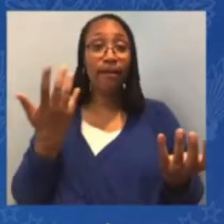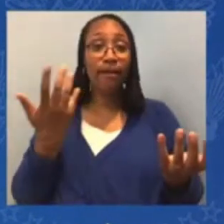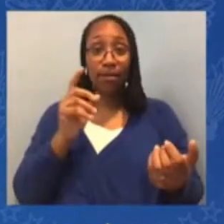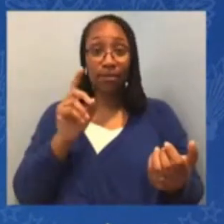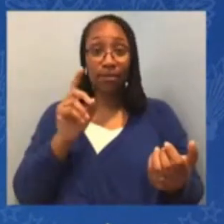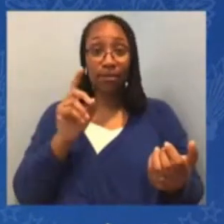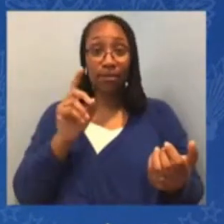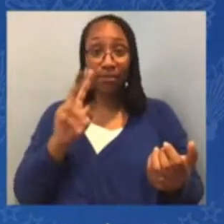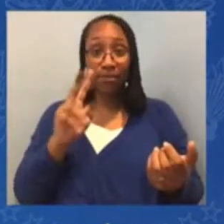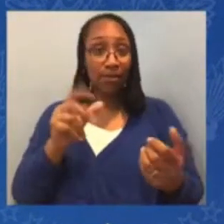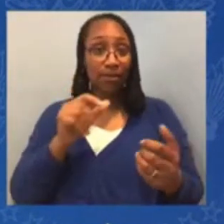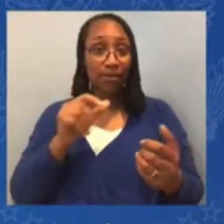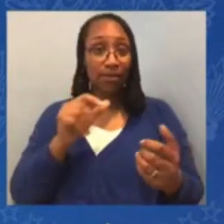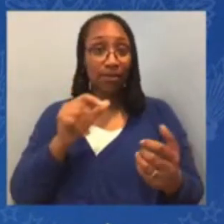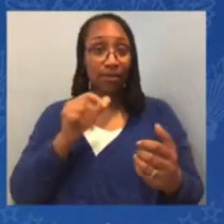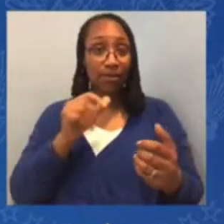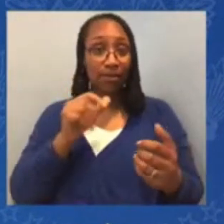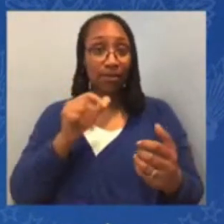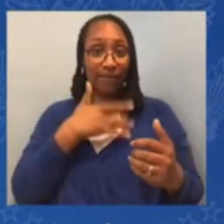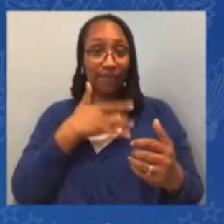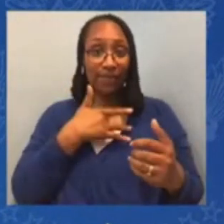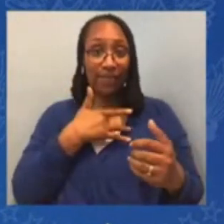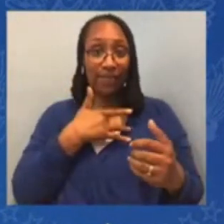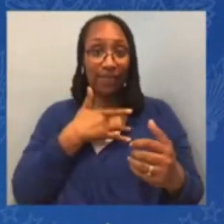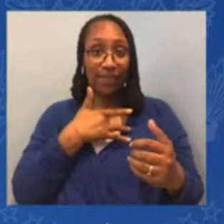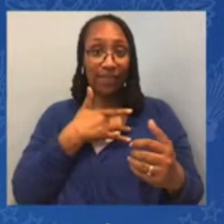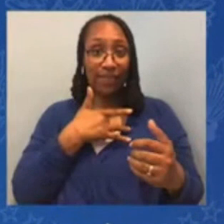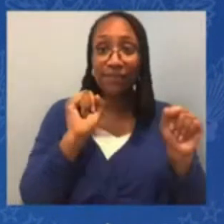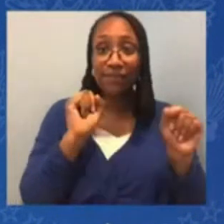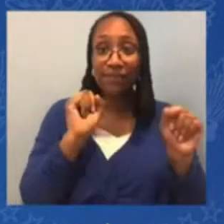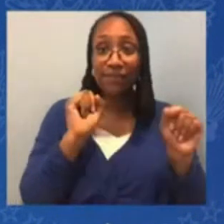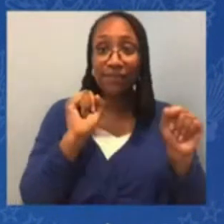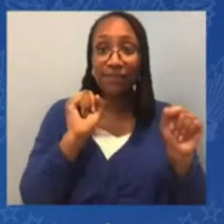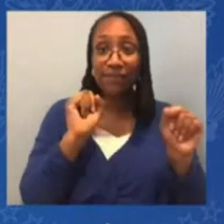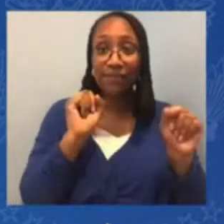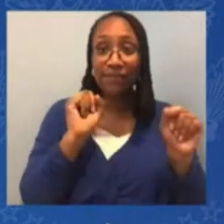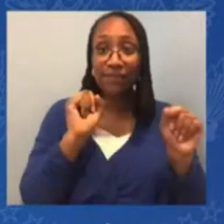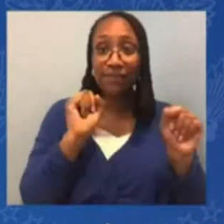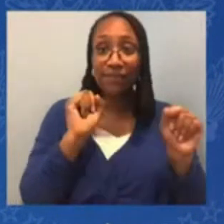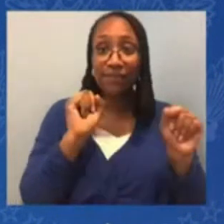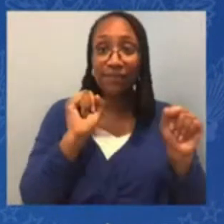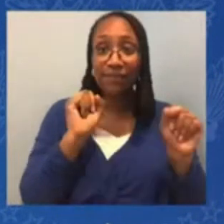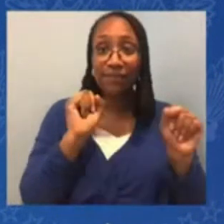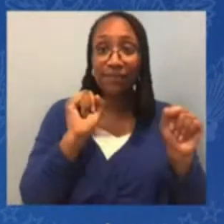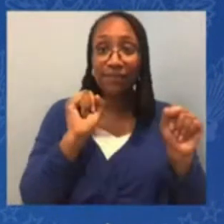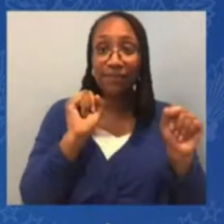The last minister decided not to impose this limitation on being able to own a